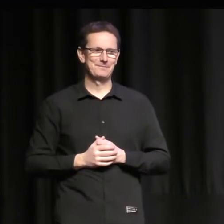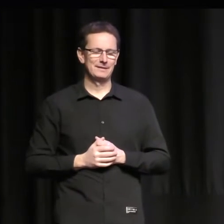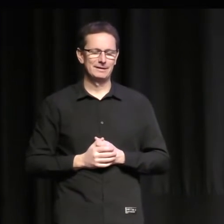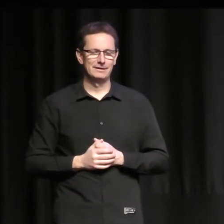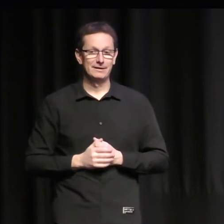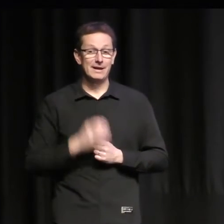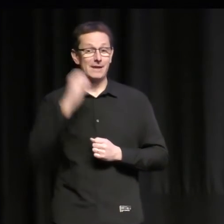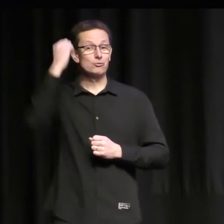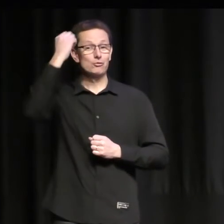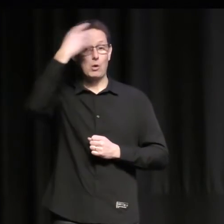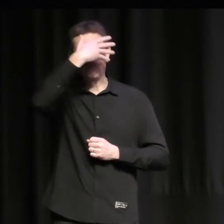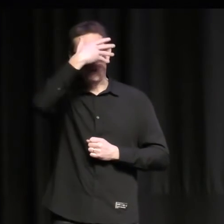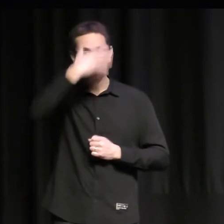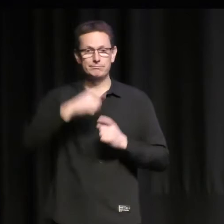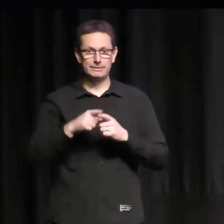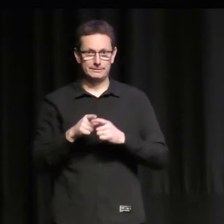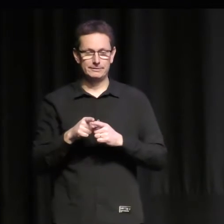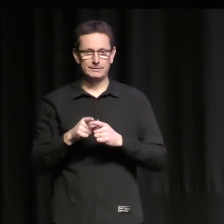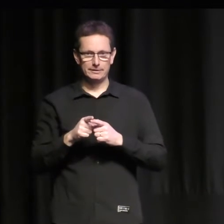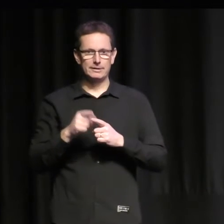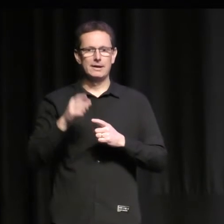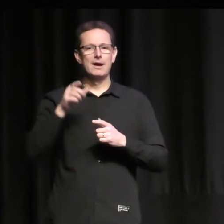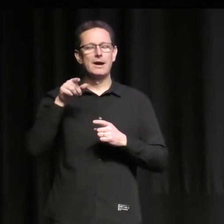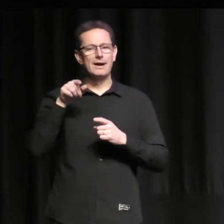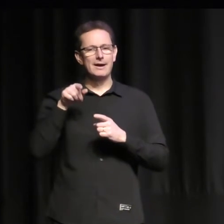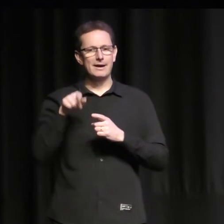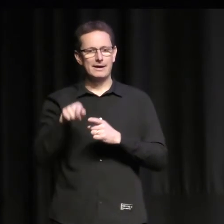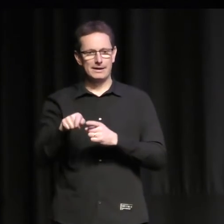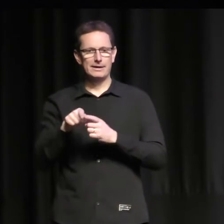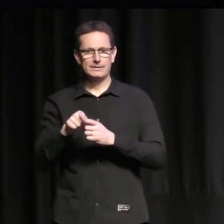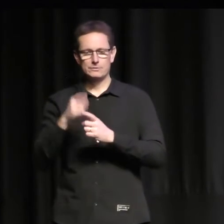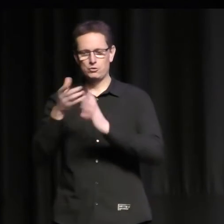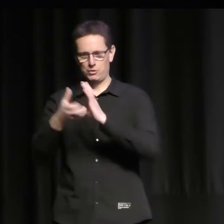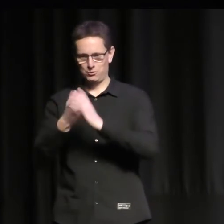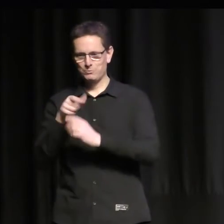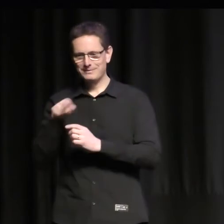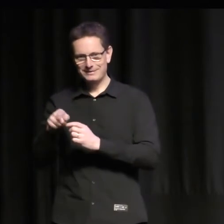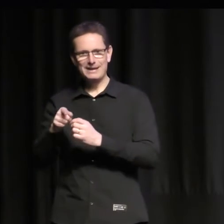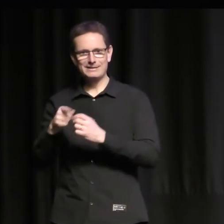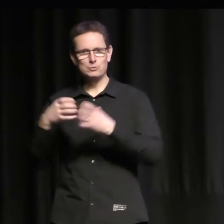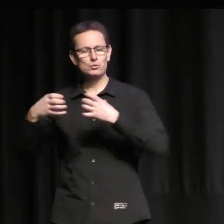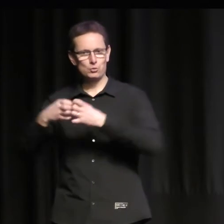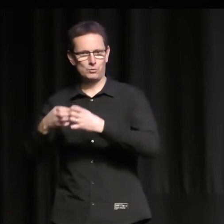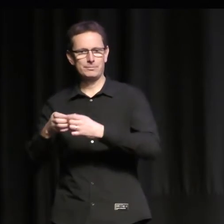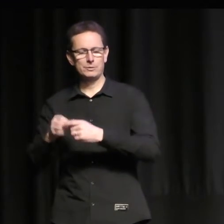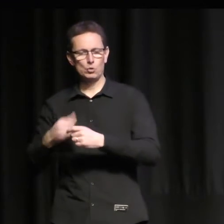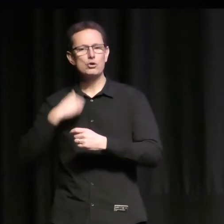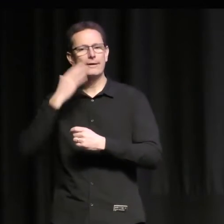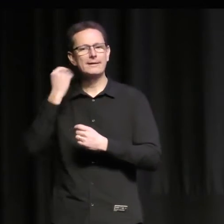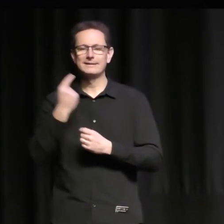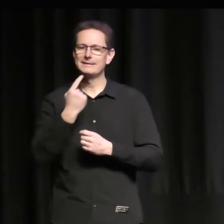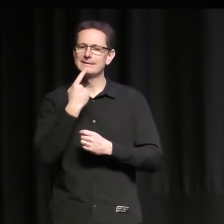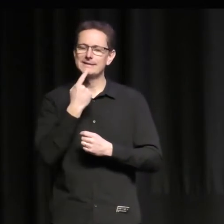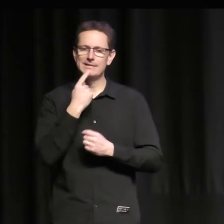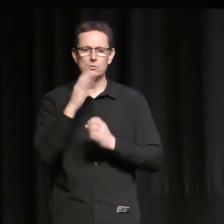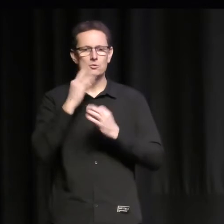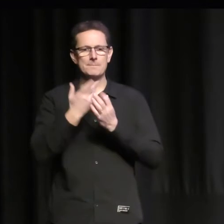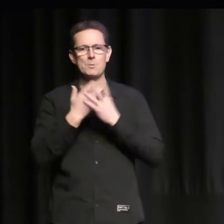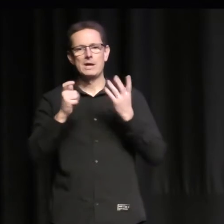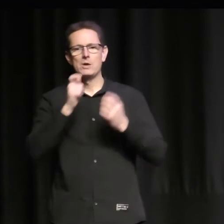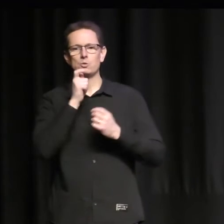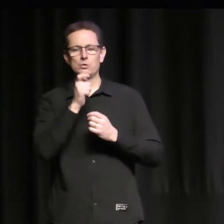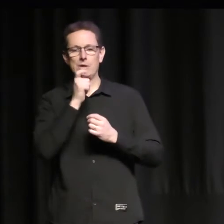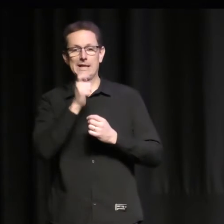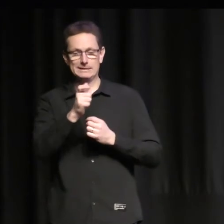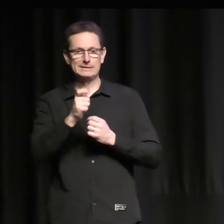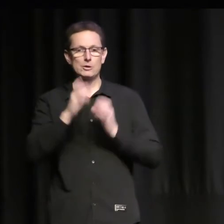He, of course, has epitomized this part of the Precariat. And I cannot tell you how many journalists have